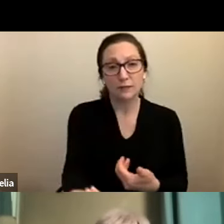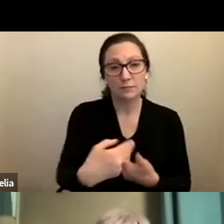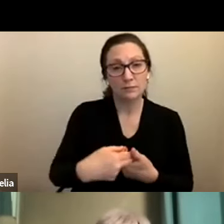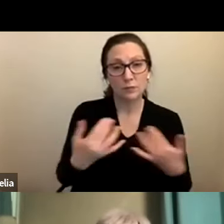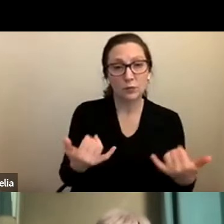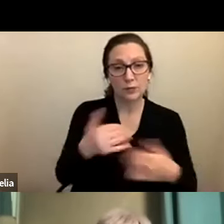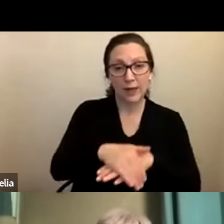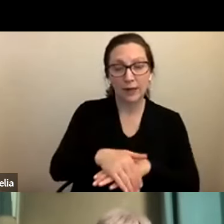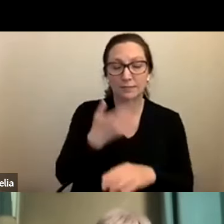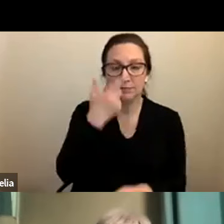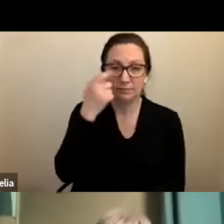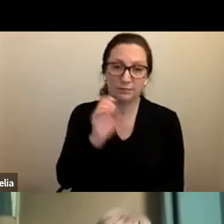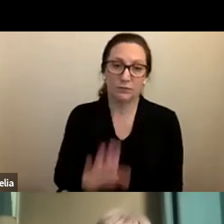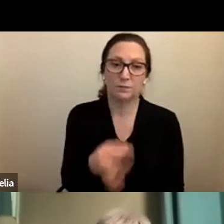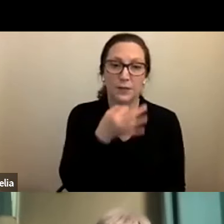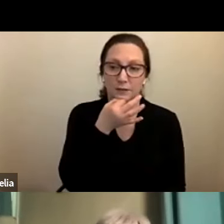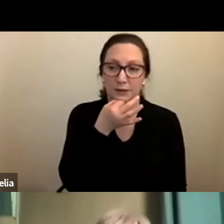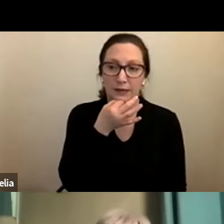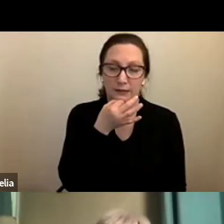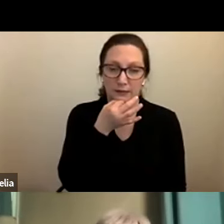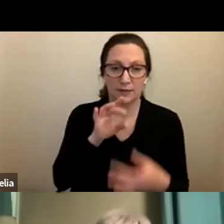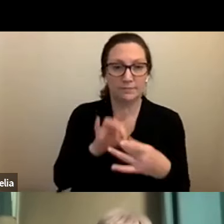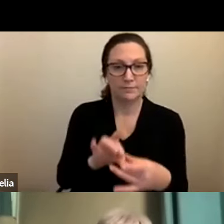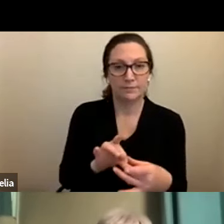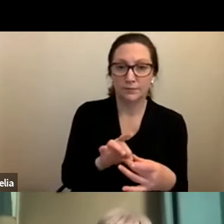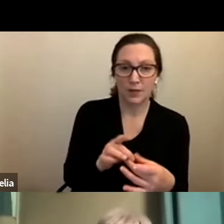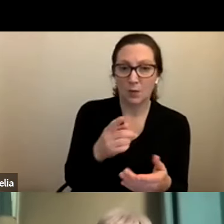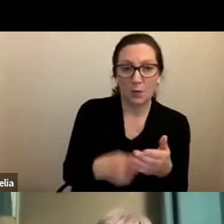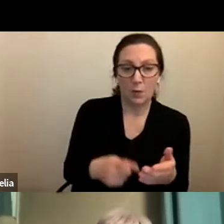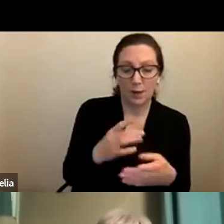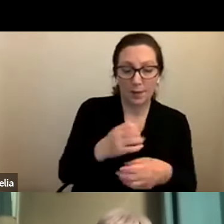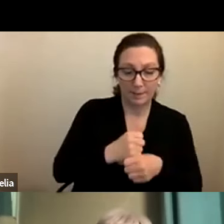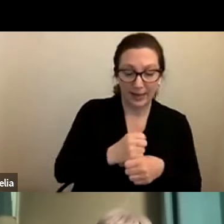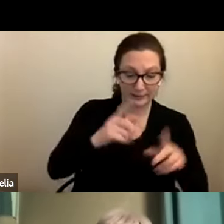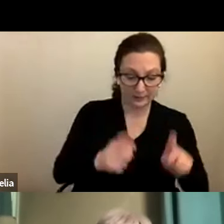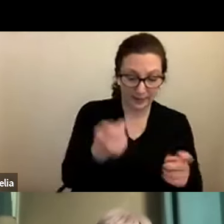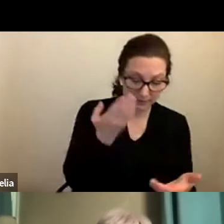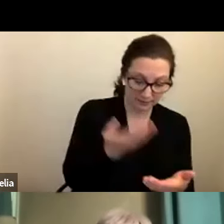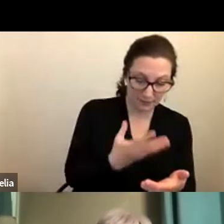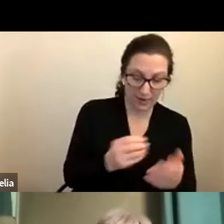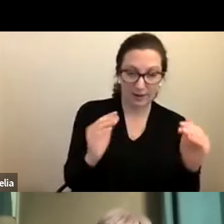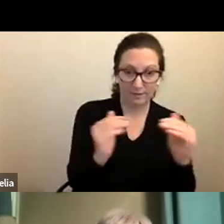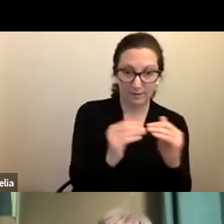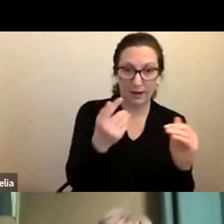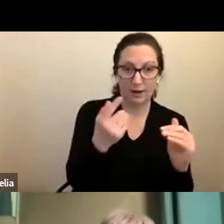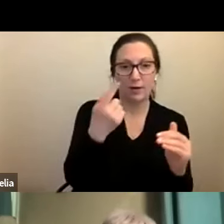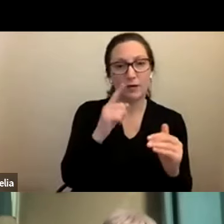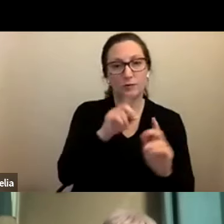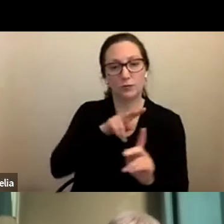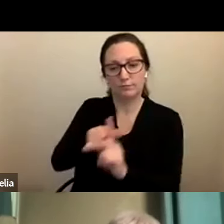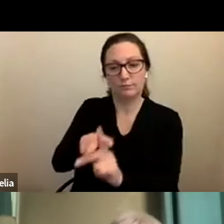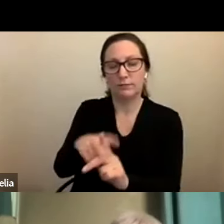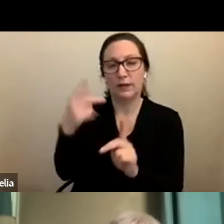her expertise in what makes a test valid and fair for use in selective school